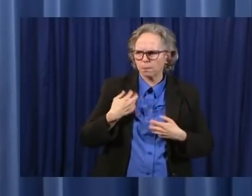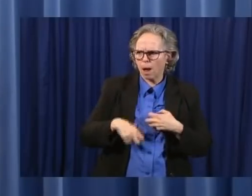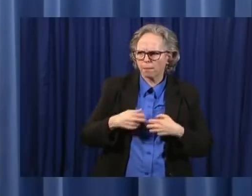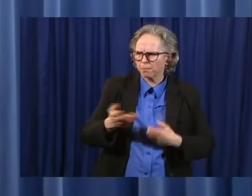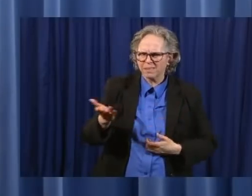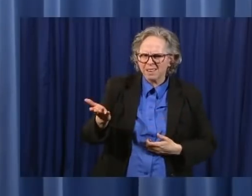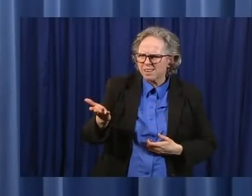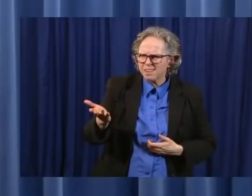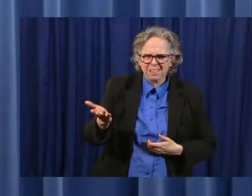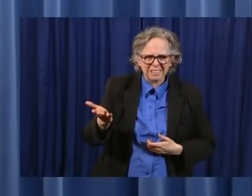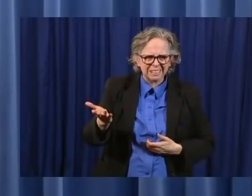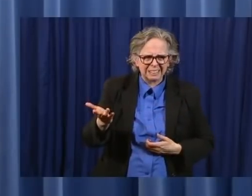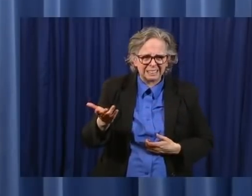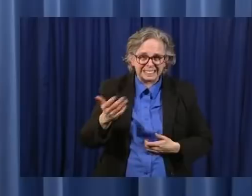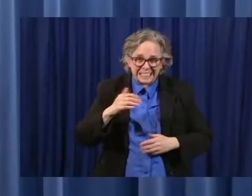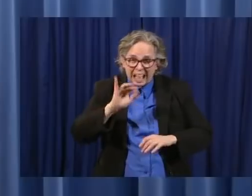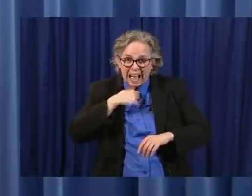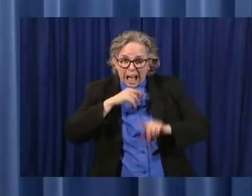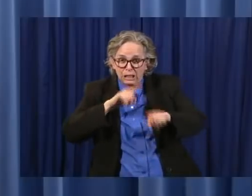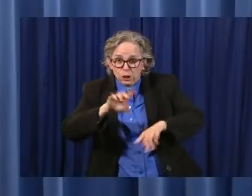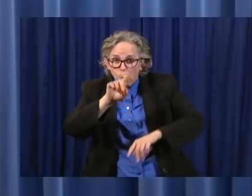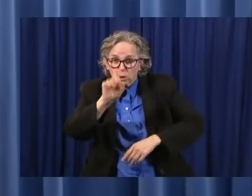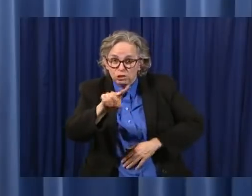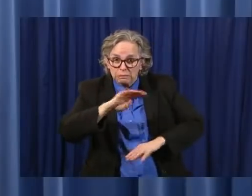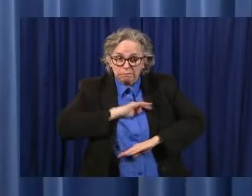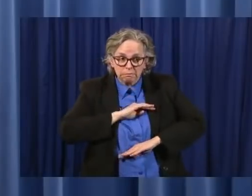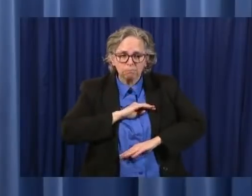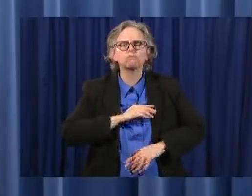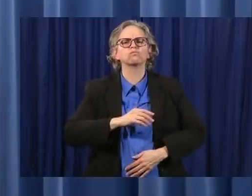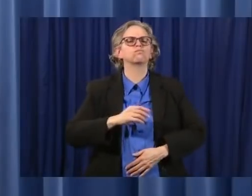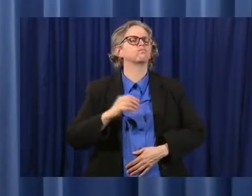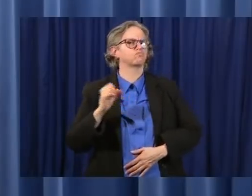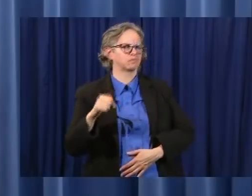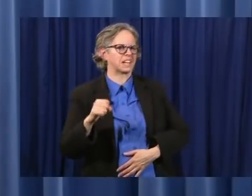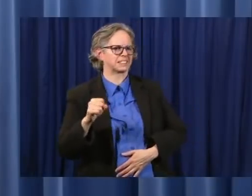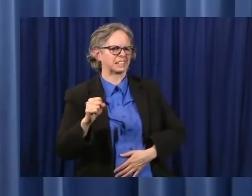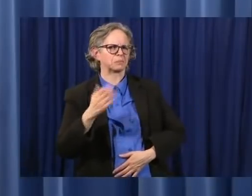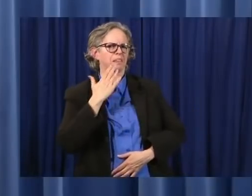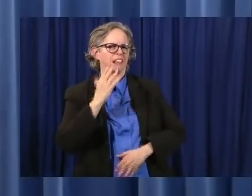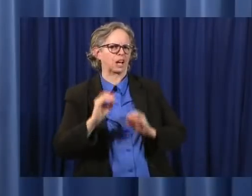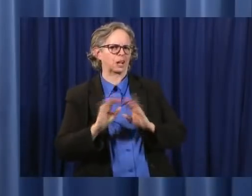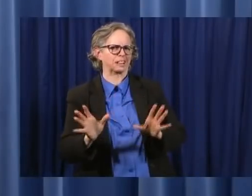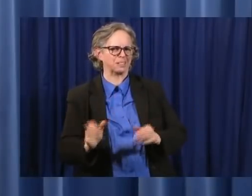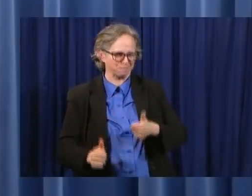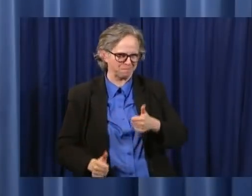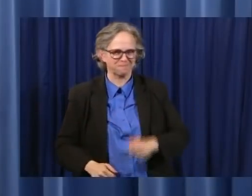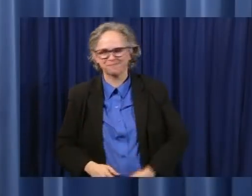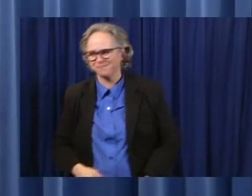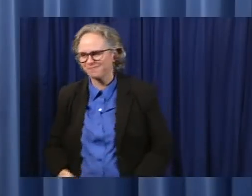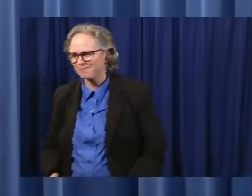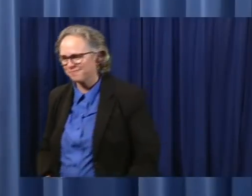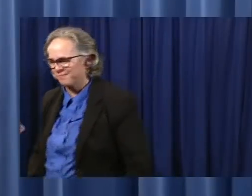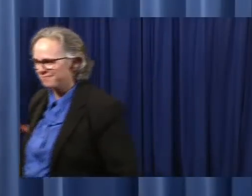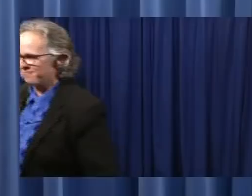that answer the question, or I? Yeah, much better. Thank you very much.